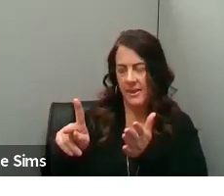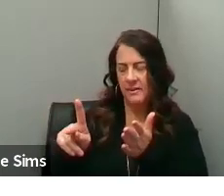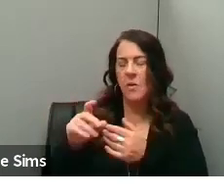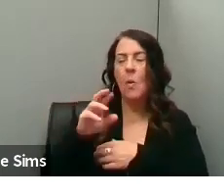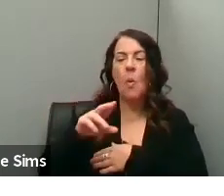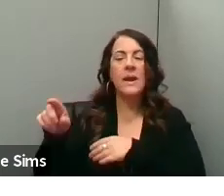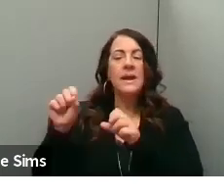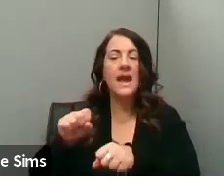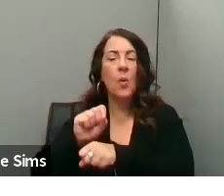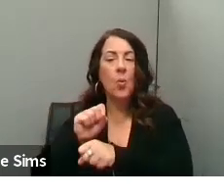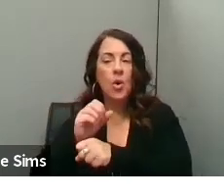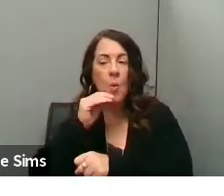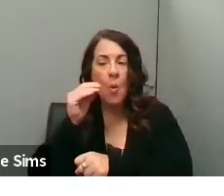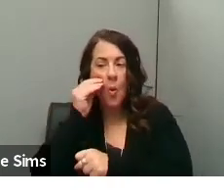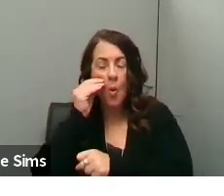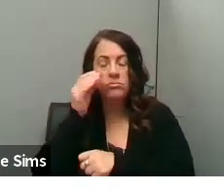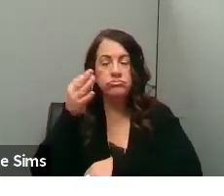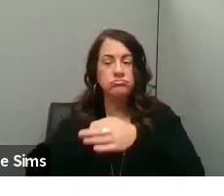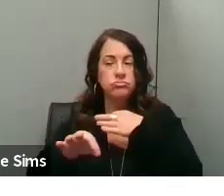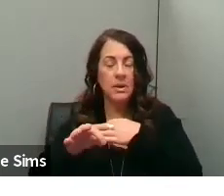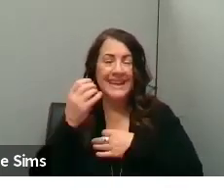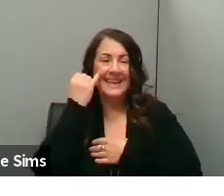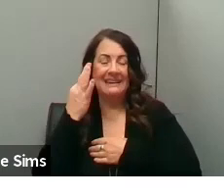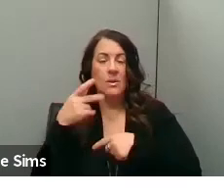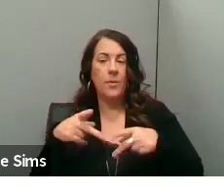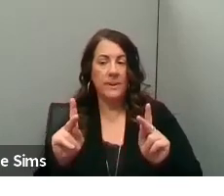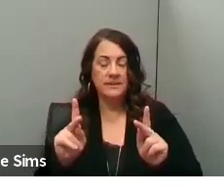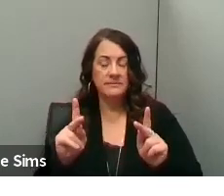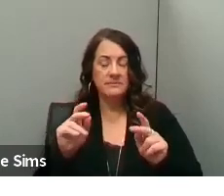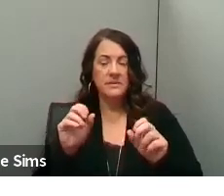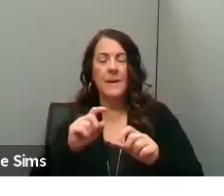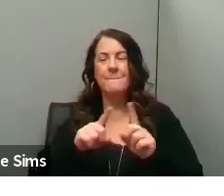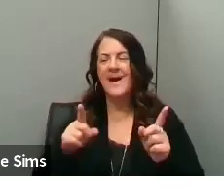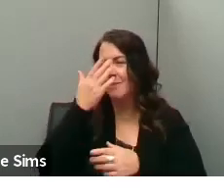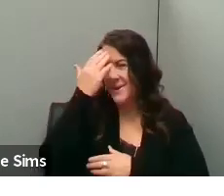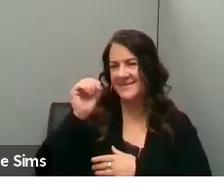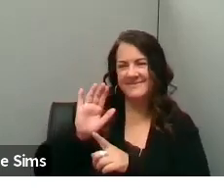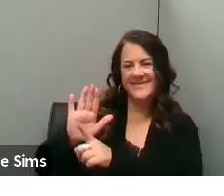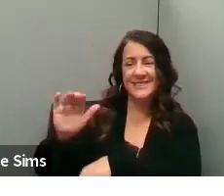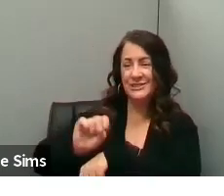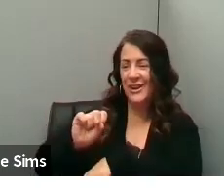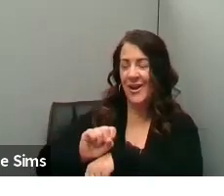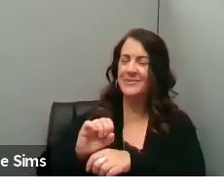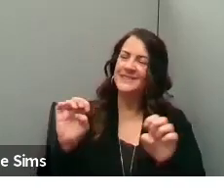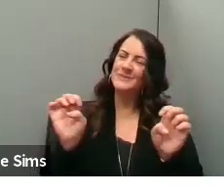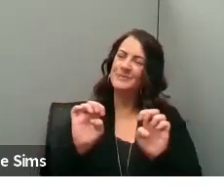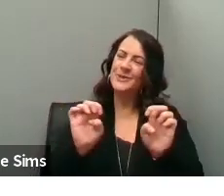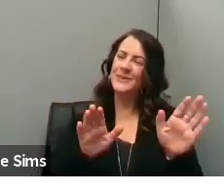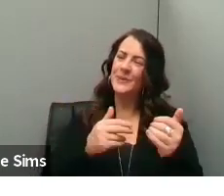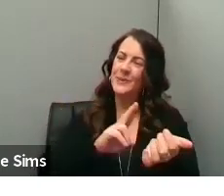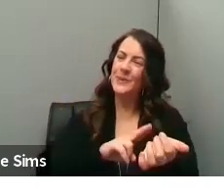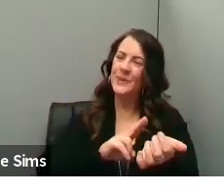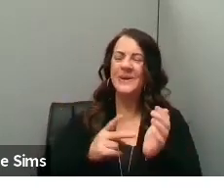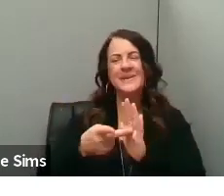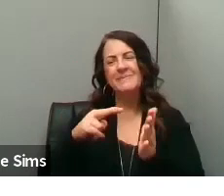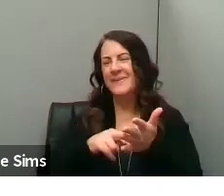home if that's possible. Now, Aiden is an emergency room nurse, so there may not be any work that